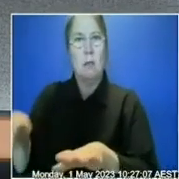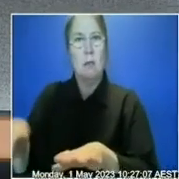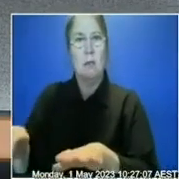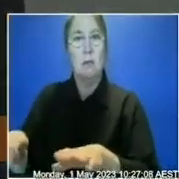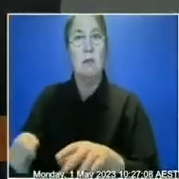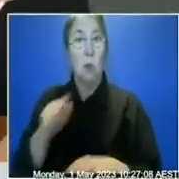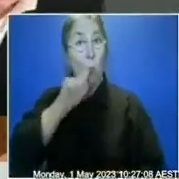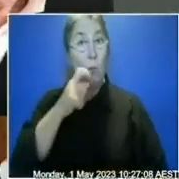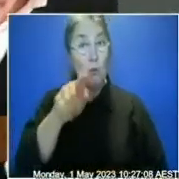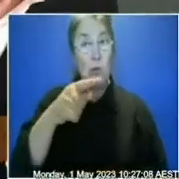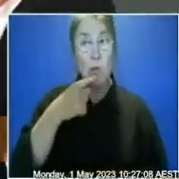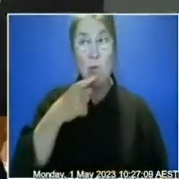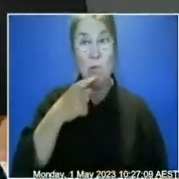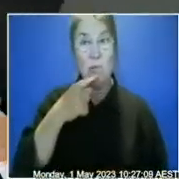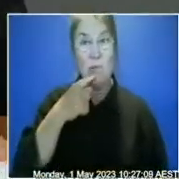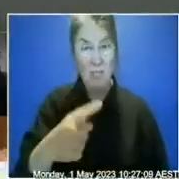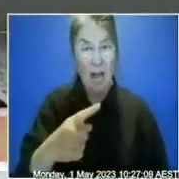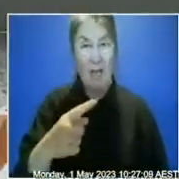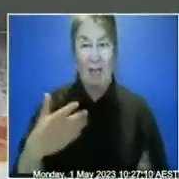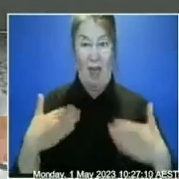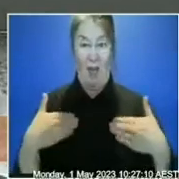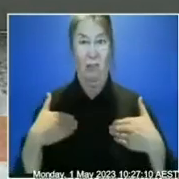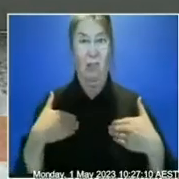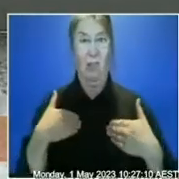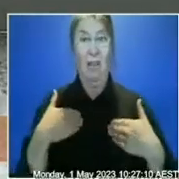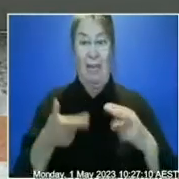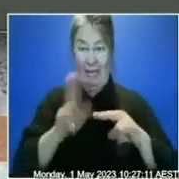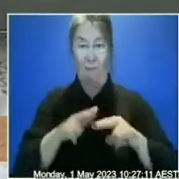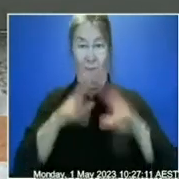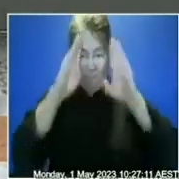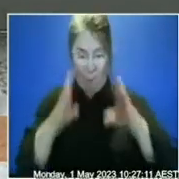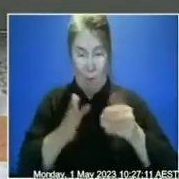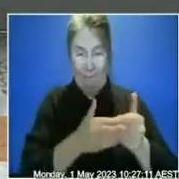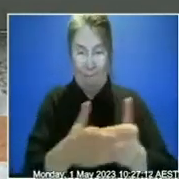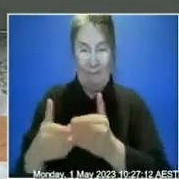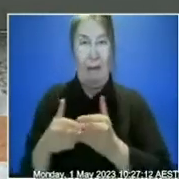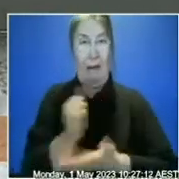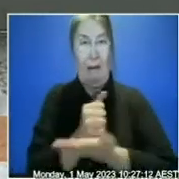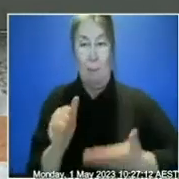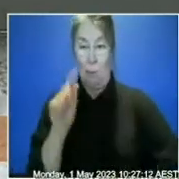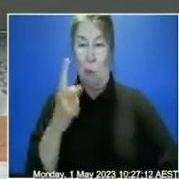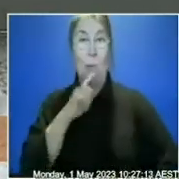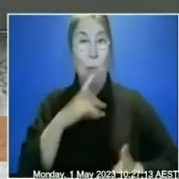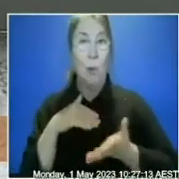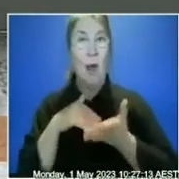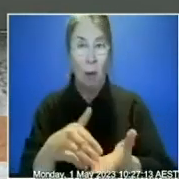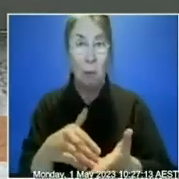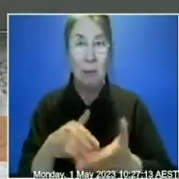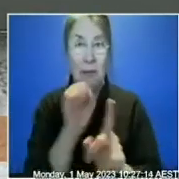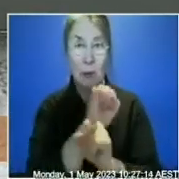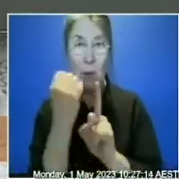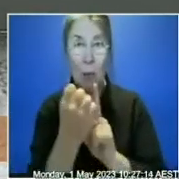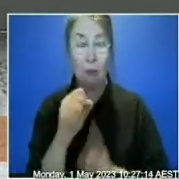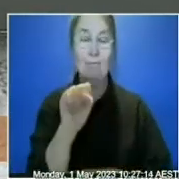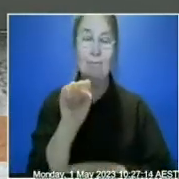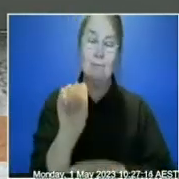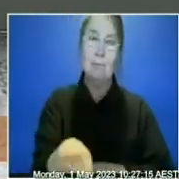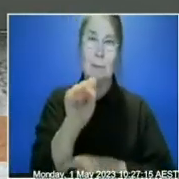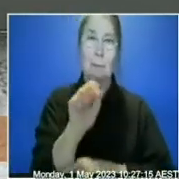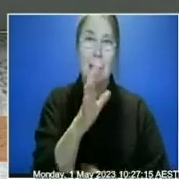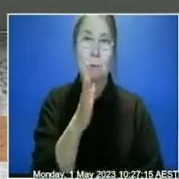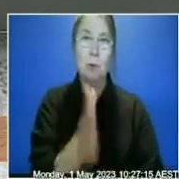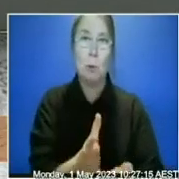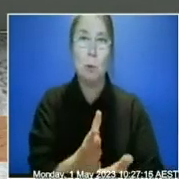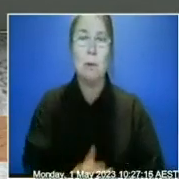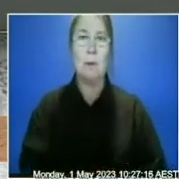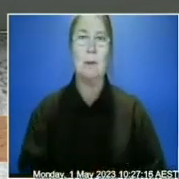In your witness statement, in the department's witness statement rather, at paragraph 63, there is a discussion about the need to better address some